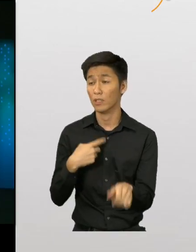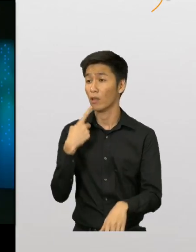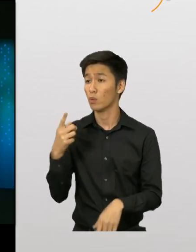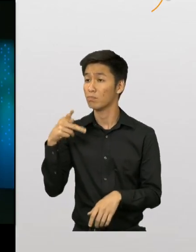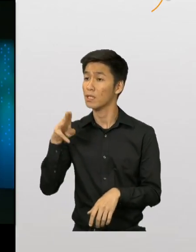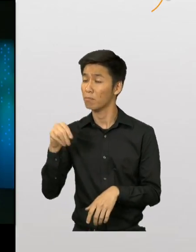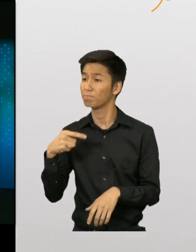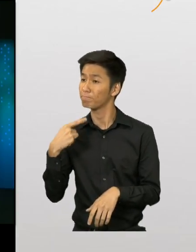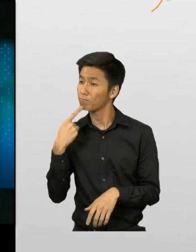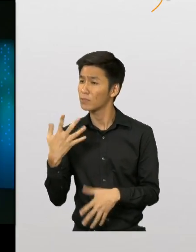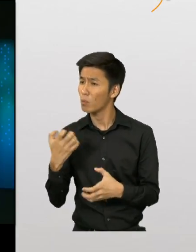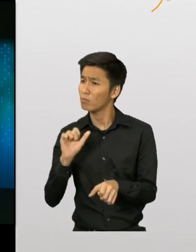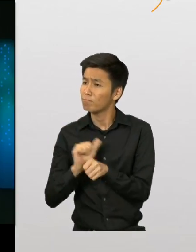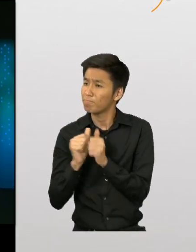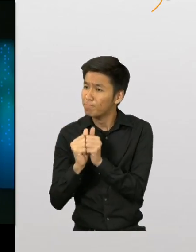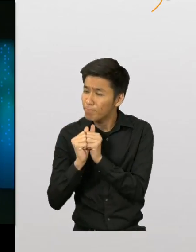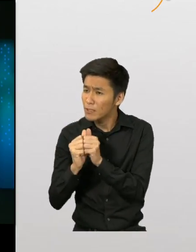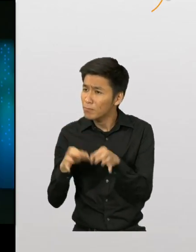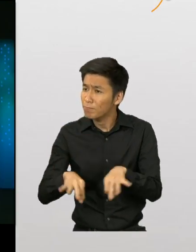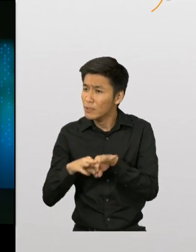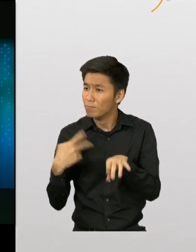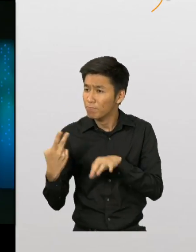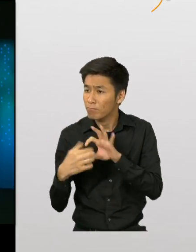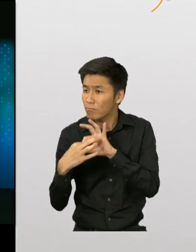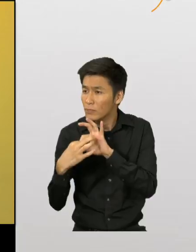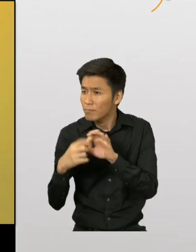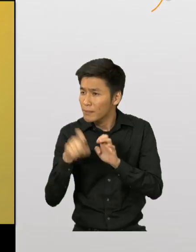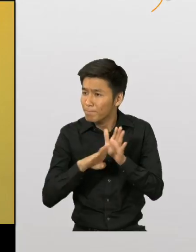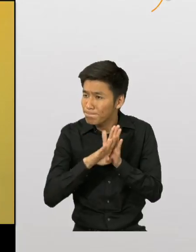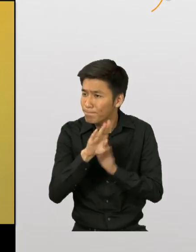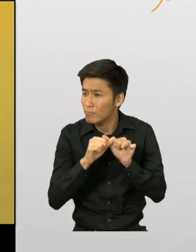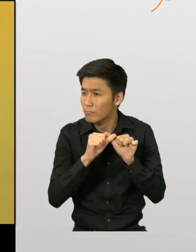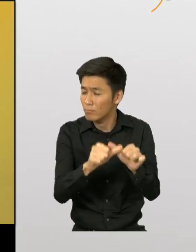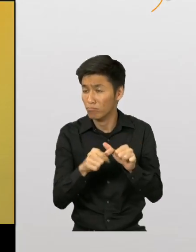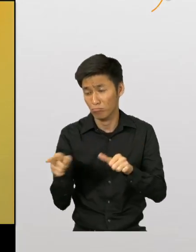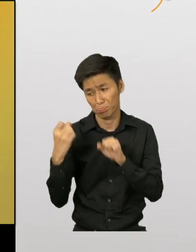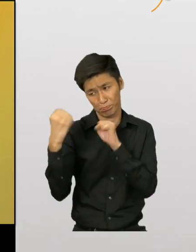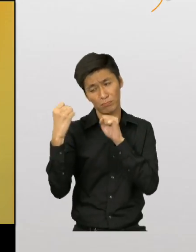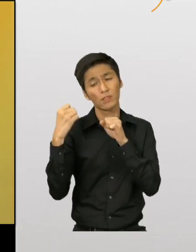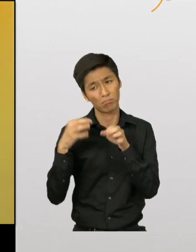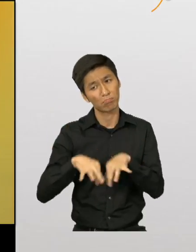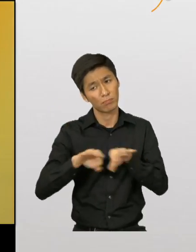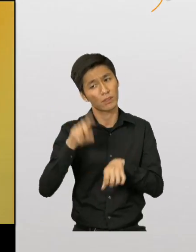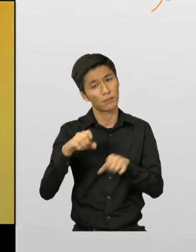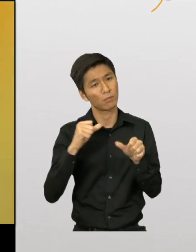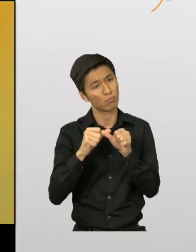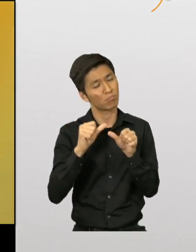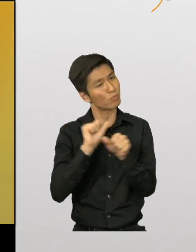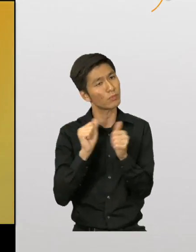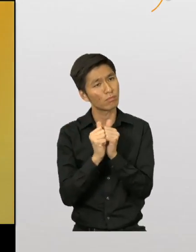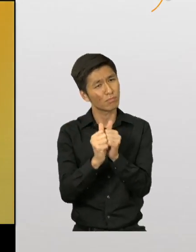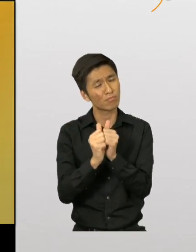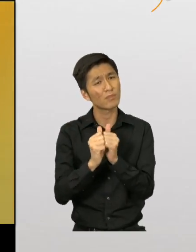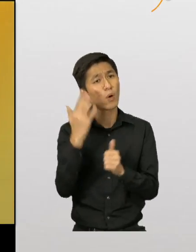that I wanted to work with him to take our bilateral relationship forward. And he agreed that we should because we are each other's